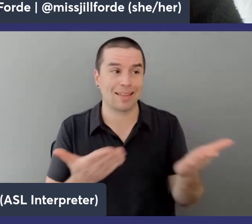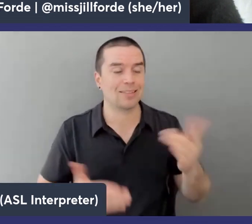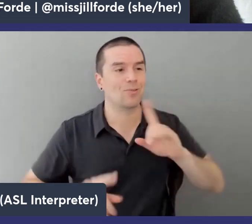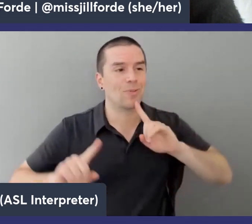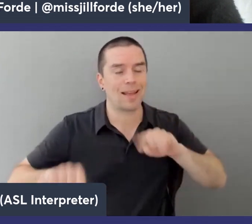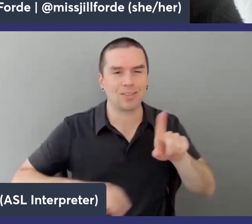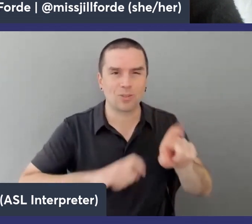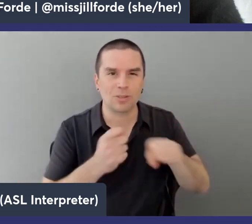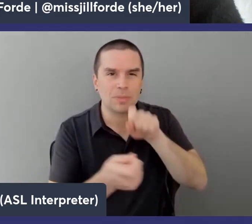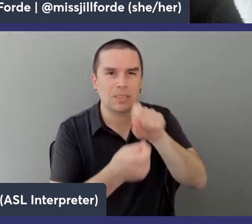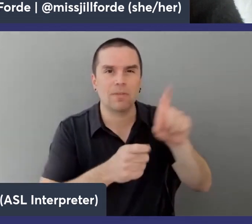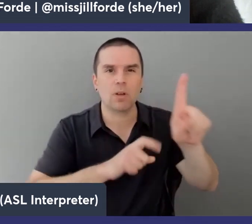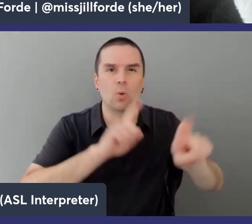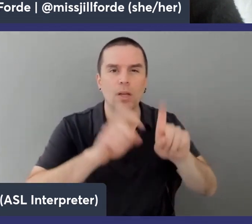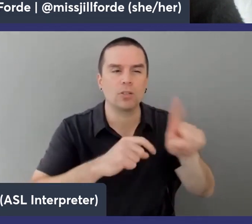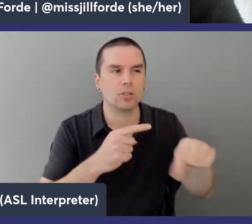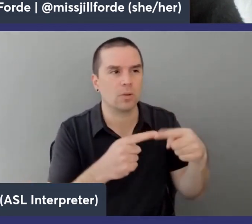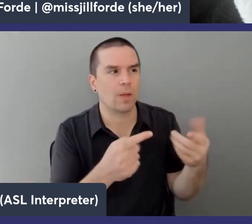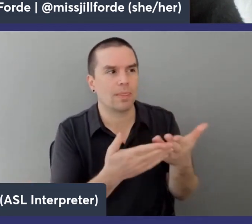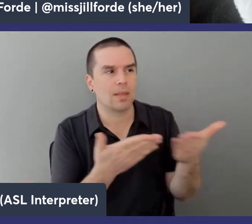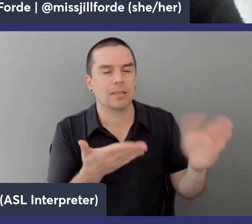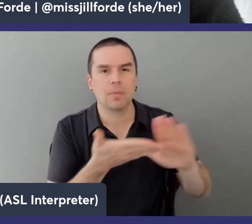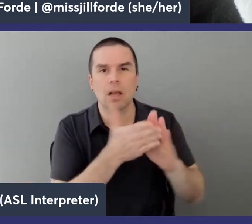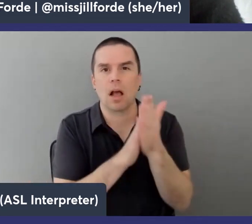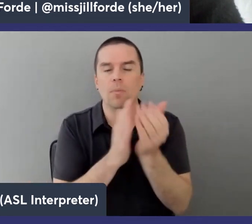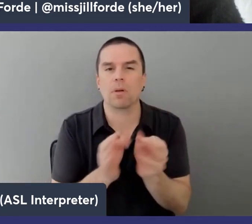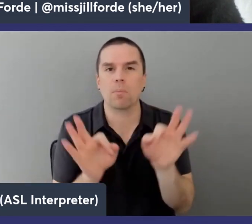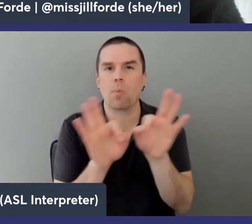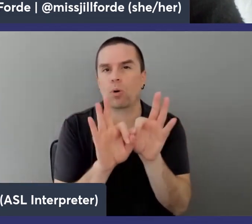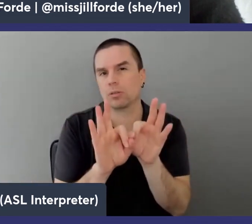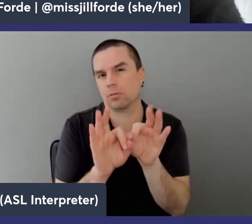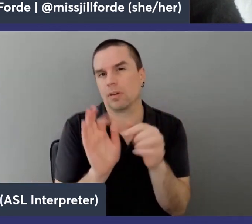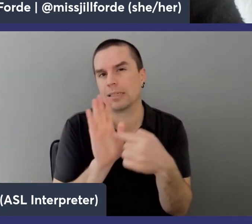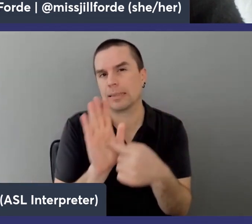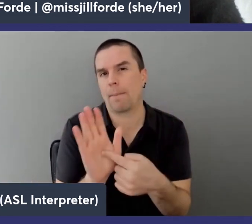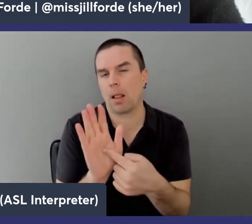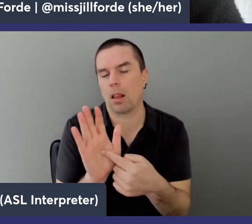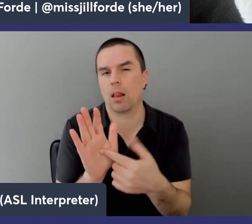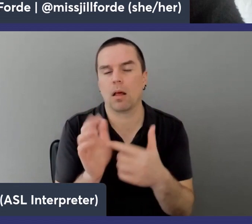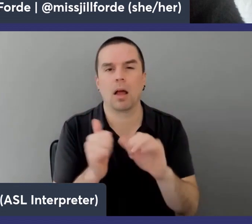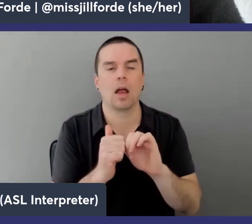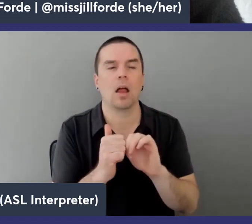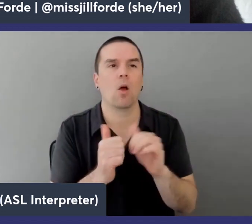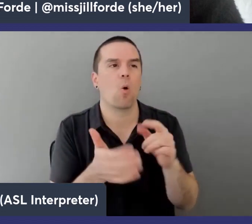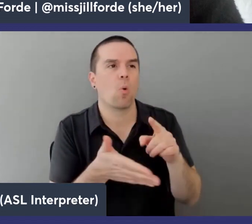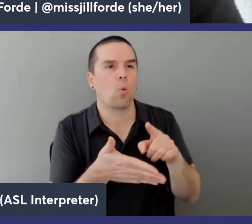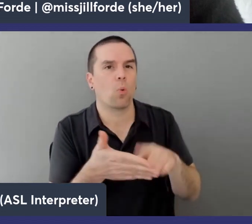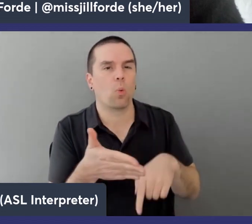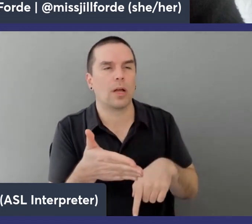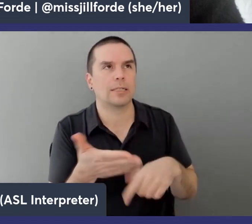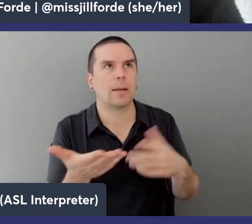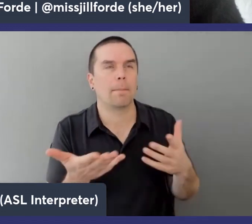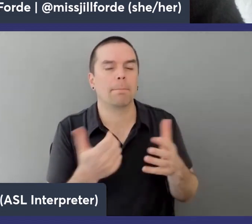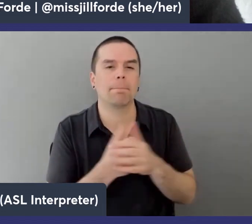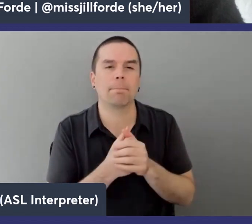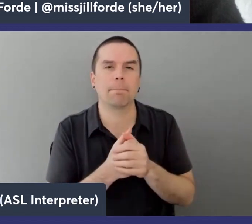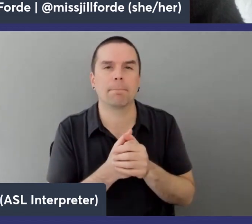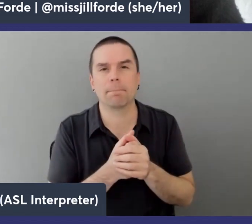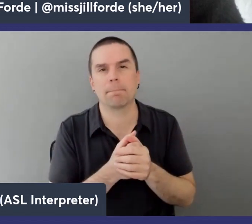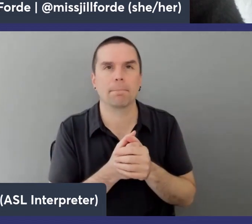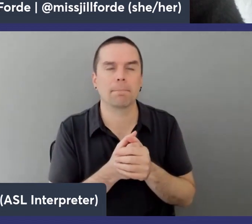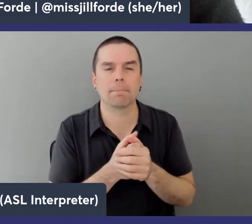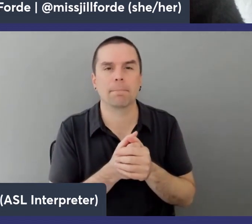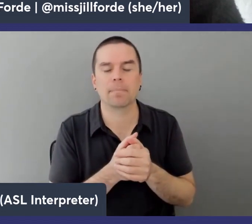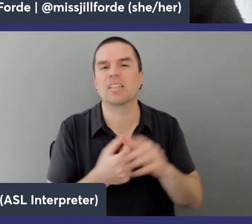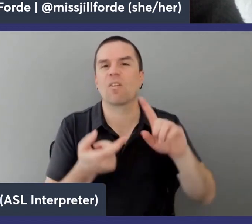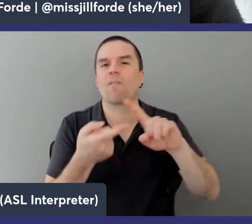of things become very important and relevant. For example, how, what is, I use the example